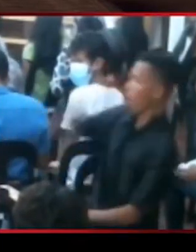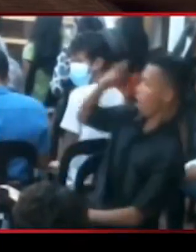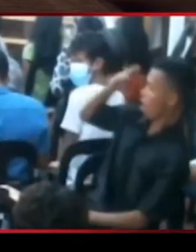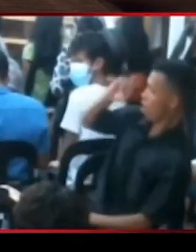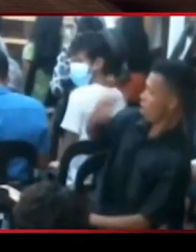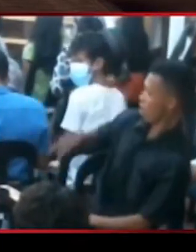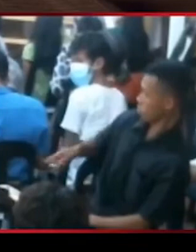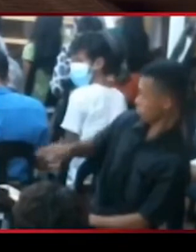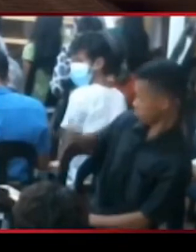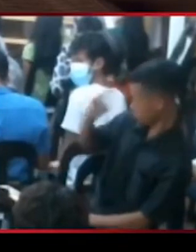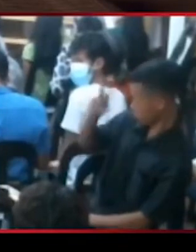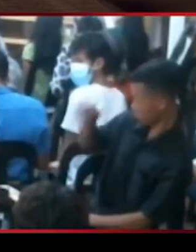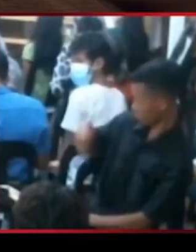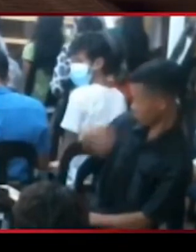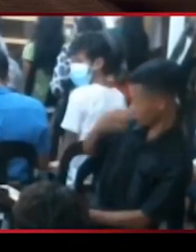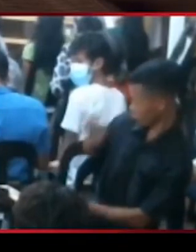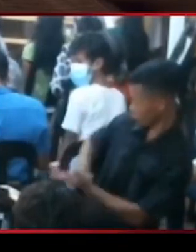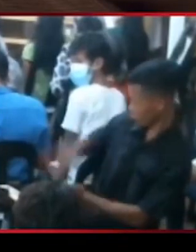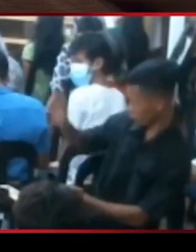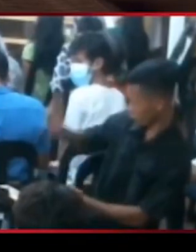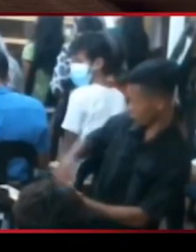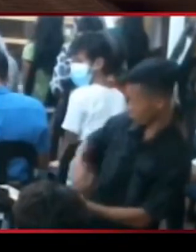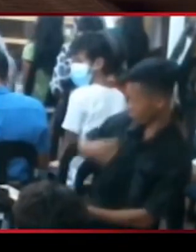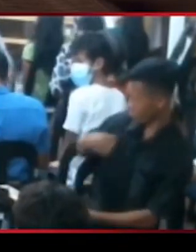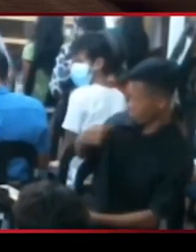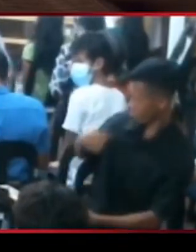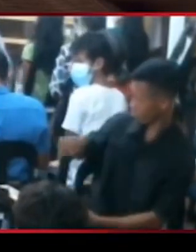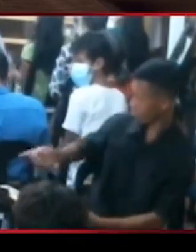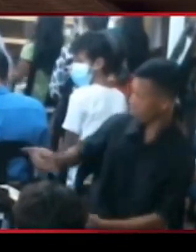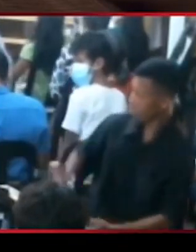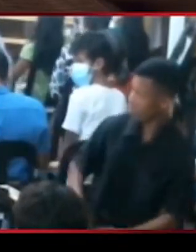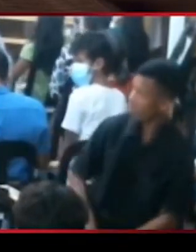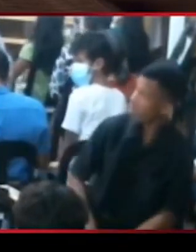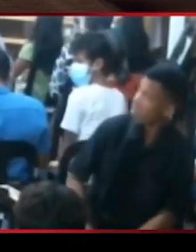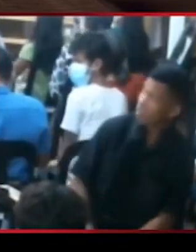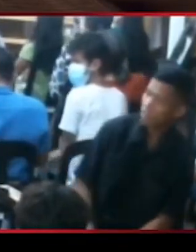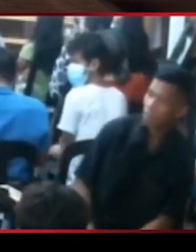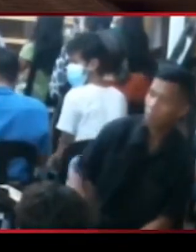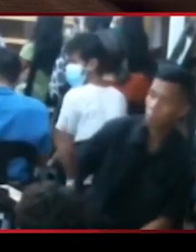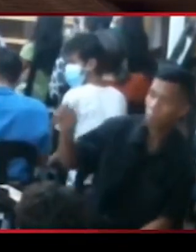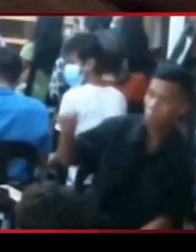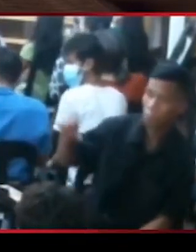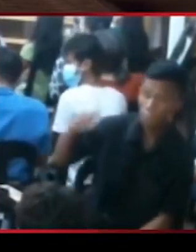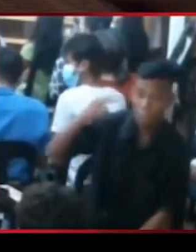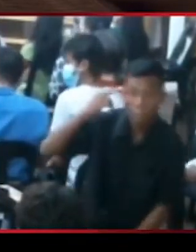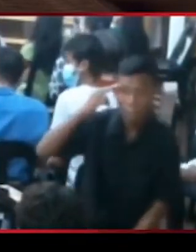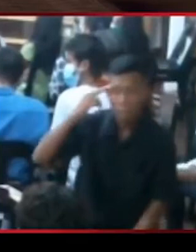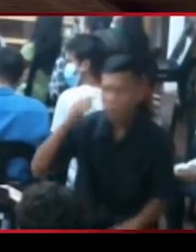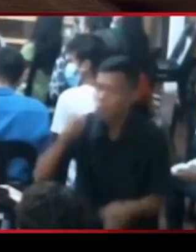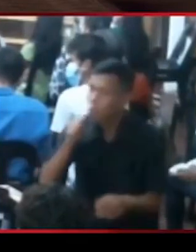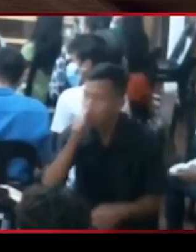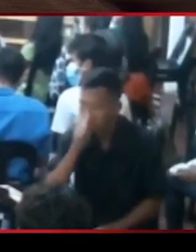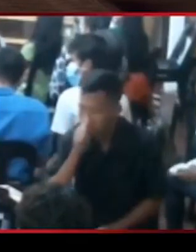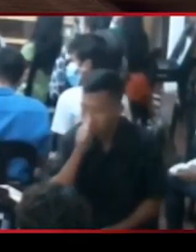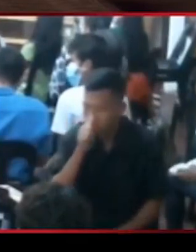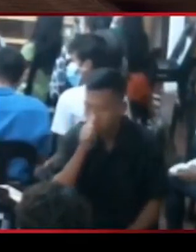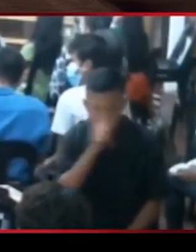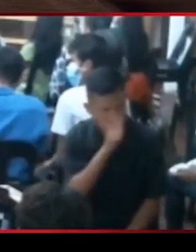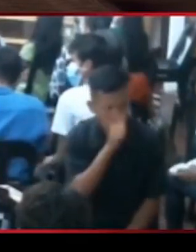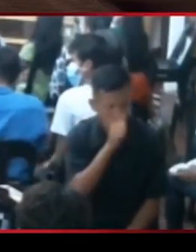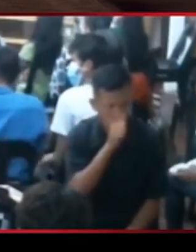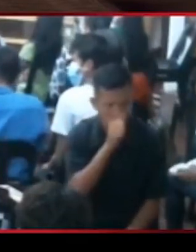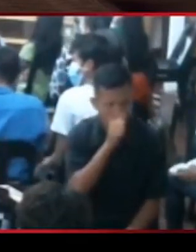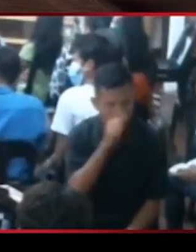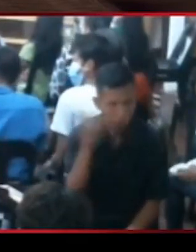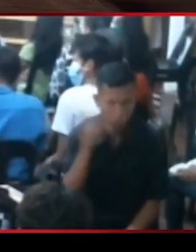somebody may always say something. The best thing I can tell you is keep it between you and God. That way